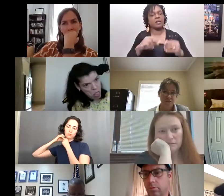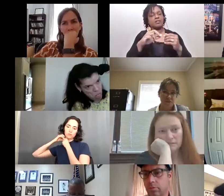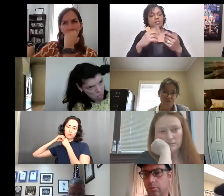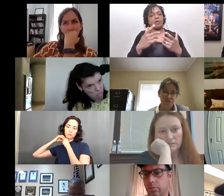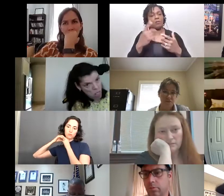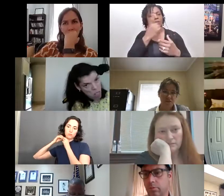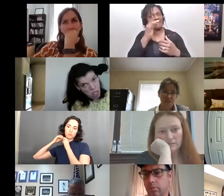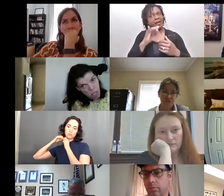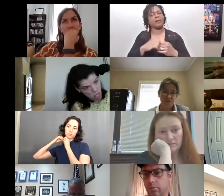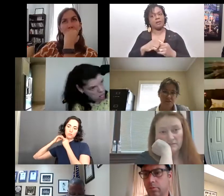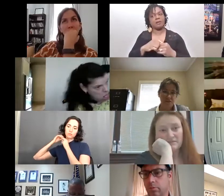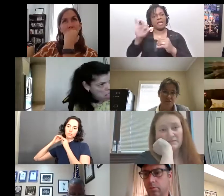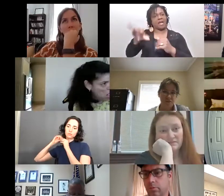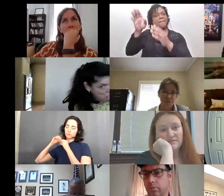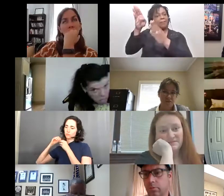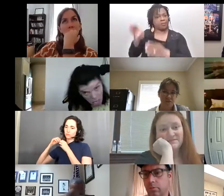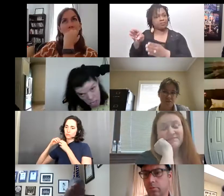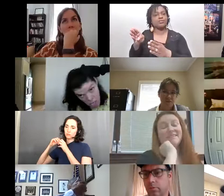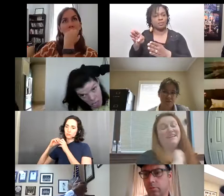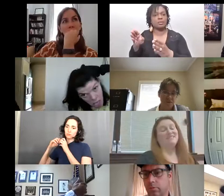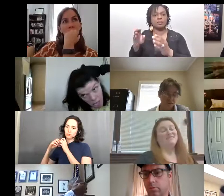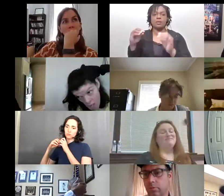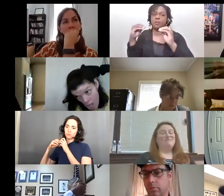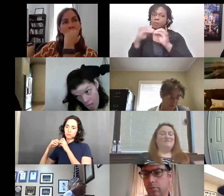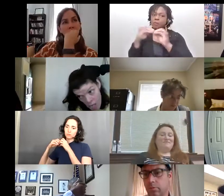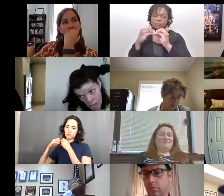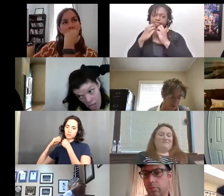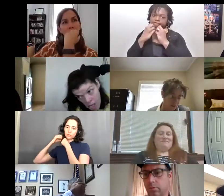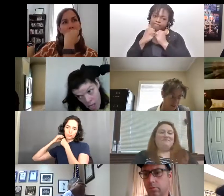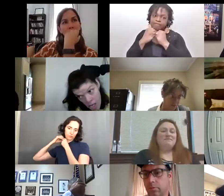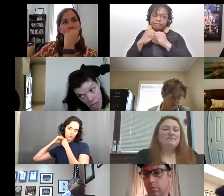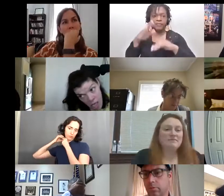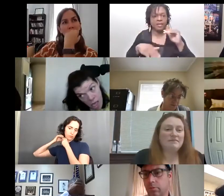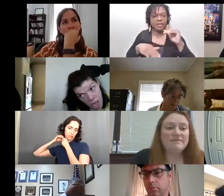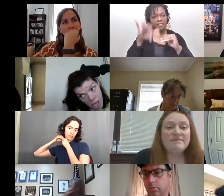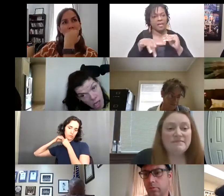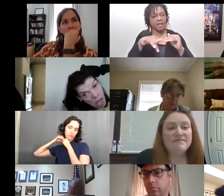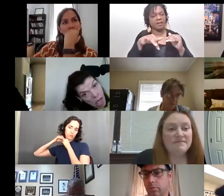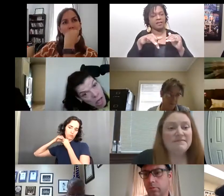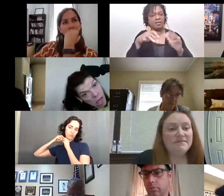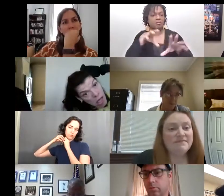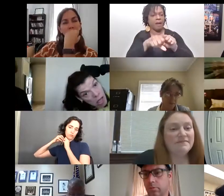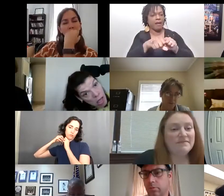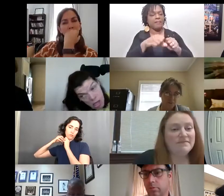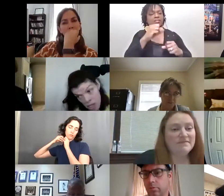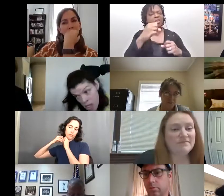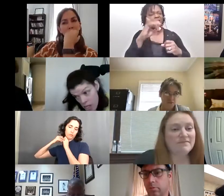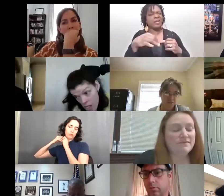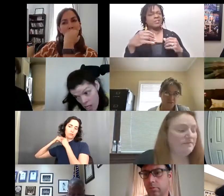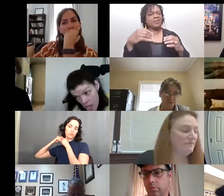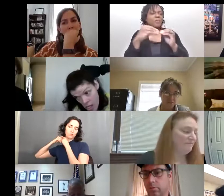we want to make sure that they get the justice that is deserved for the traffickers, which